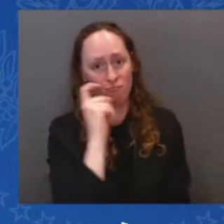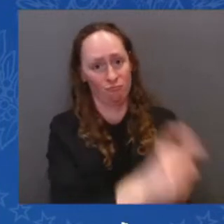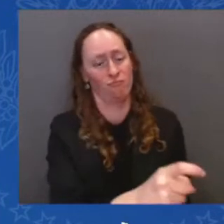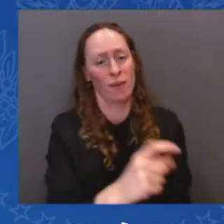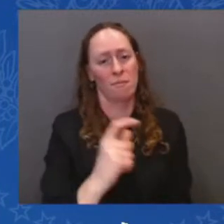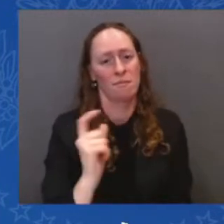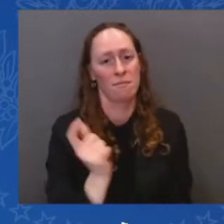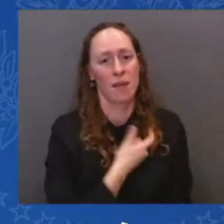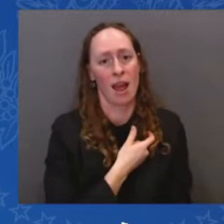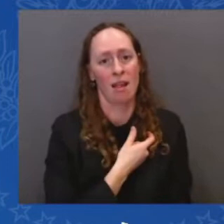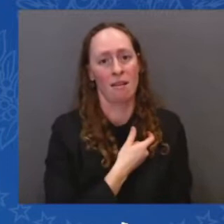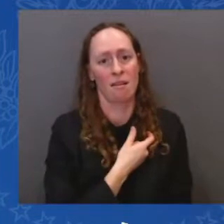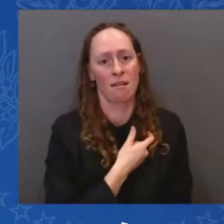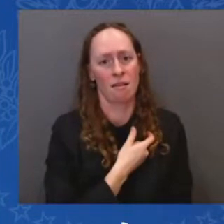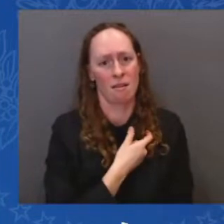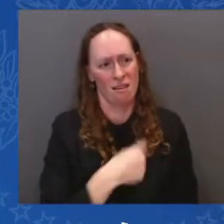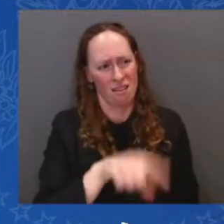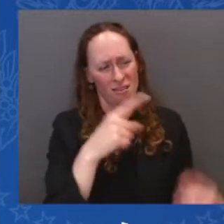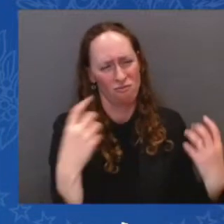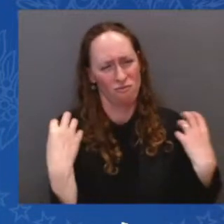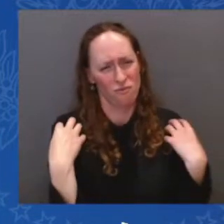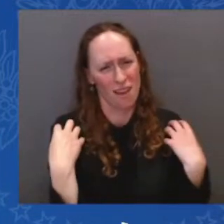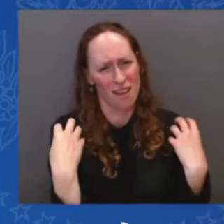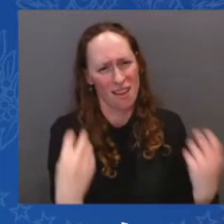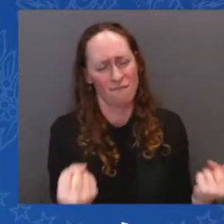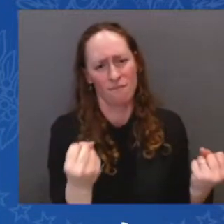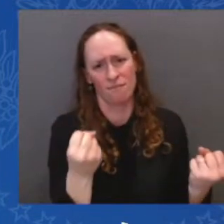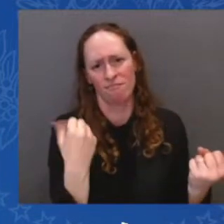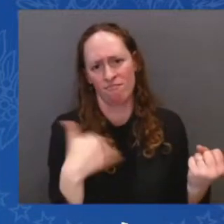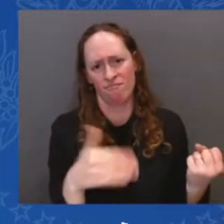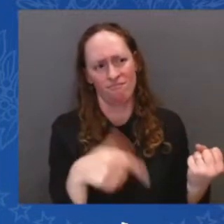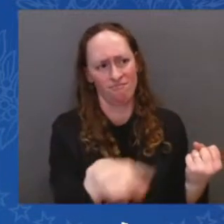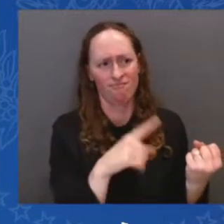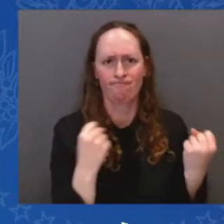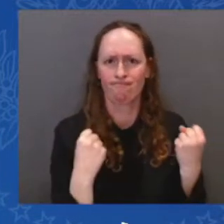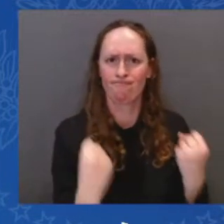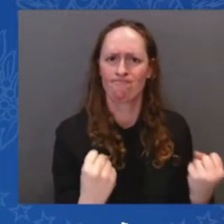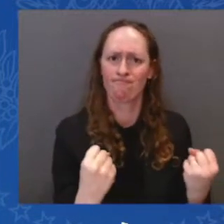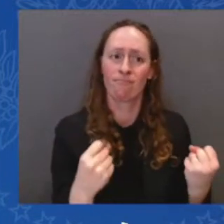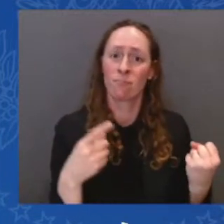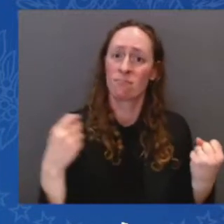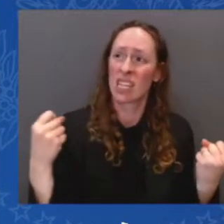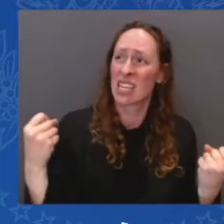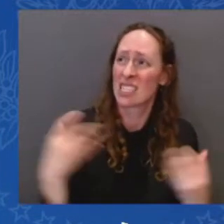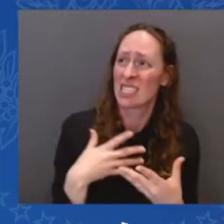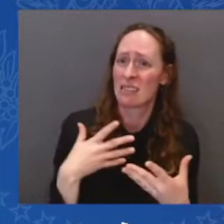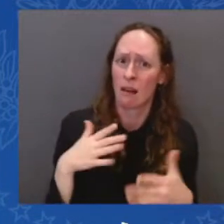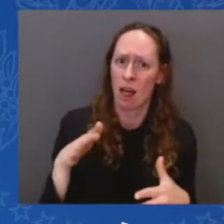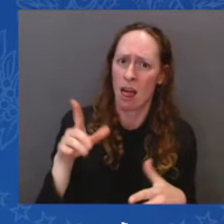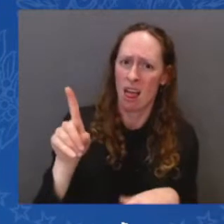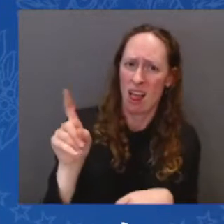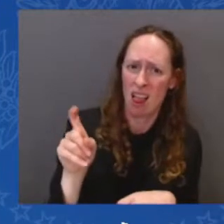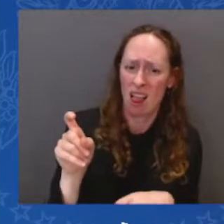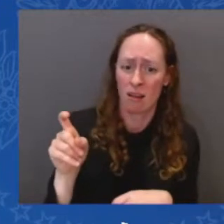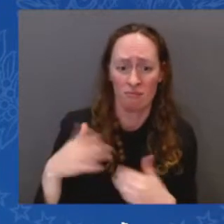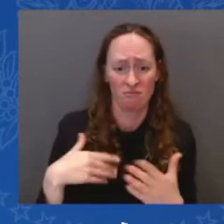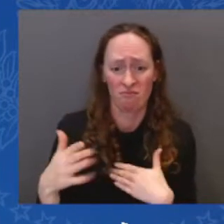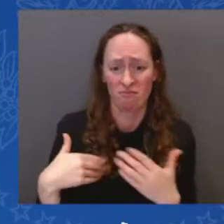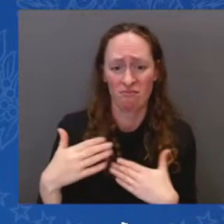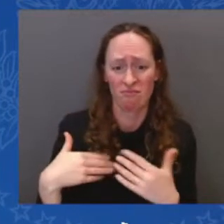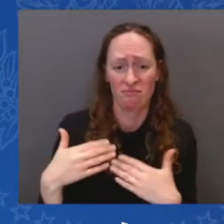are the epitome of courage in the face of death. And second is our wounded warriors who are here